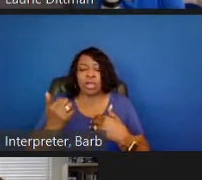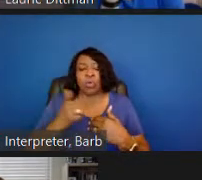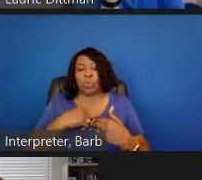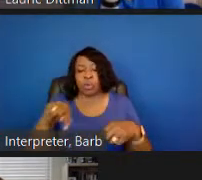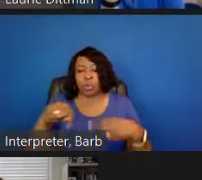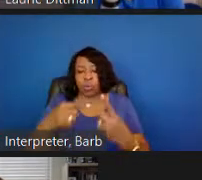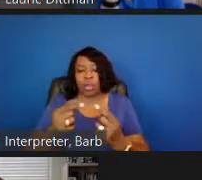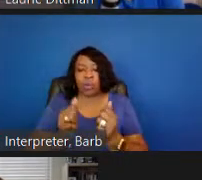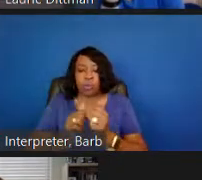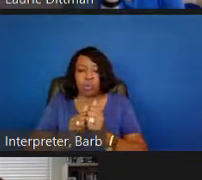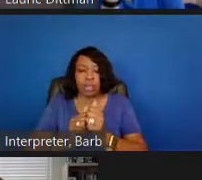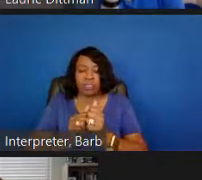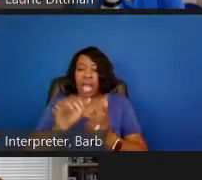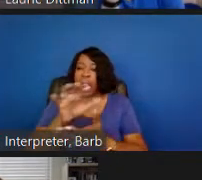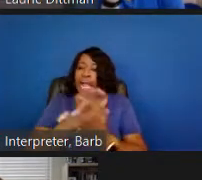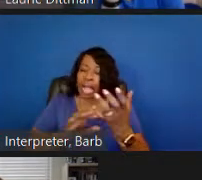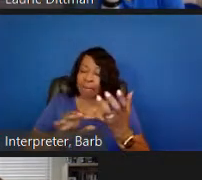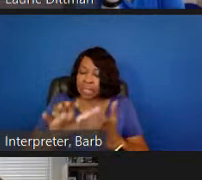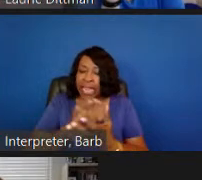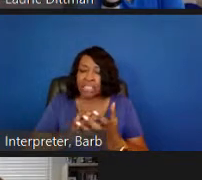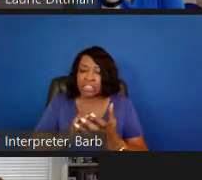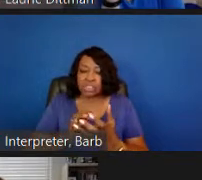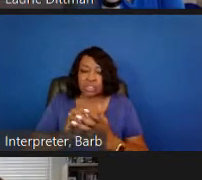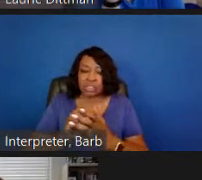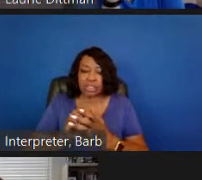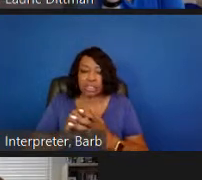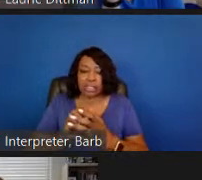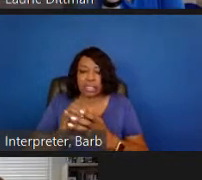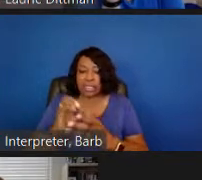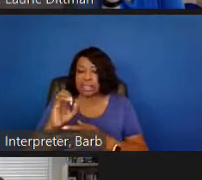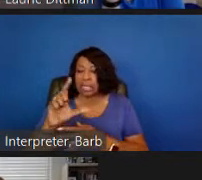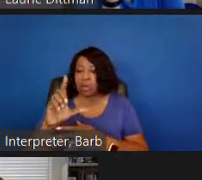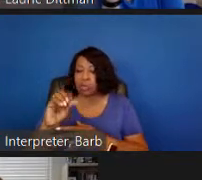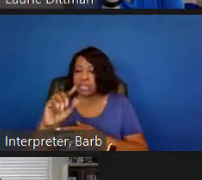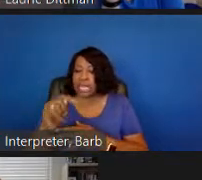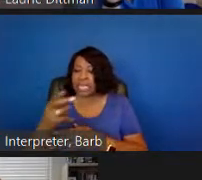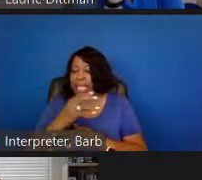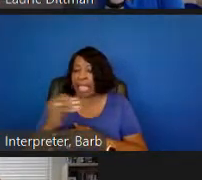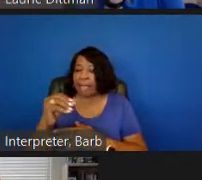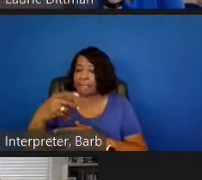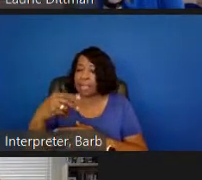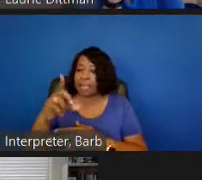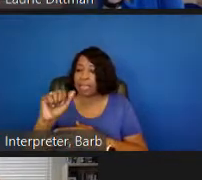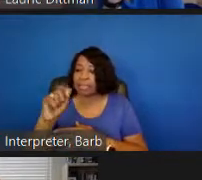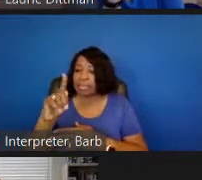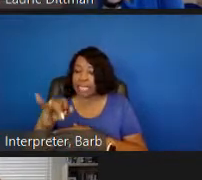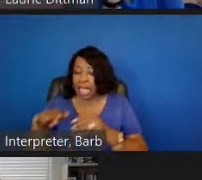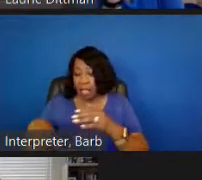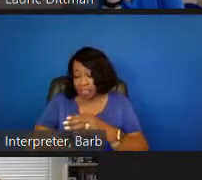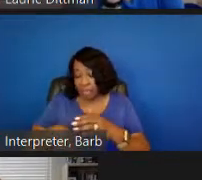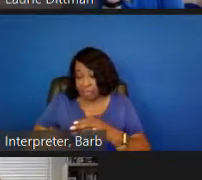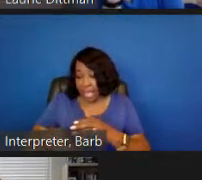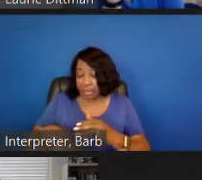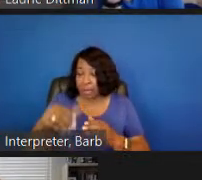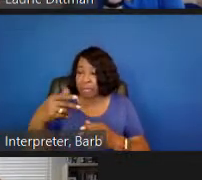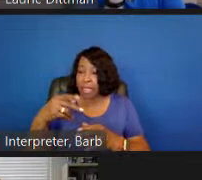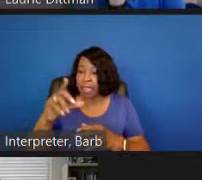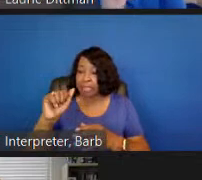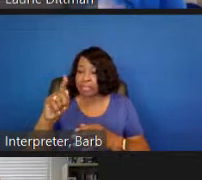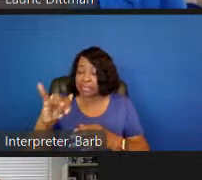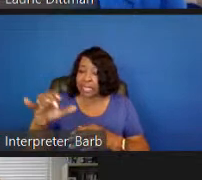a combination cloth and plastic. So the seat bottoms are plastic, the seat backs are